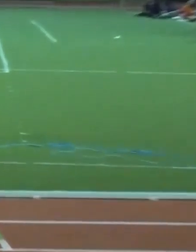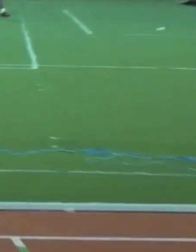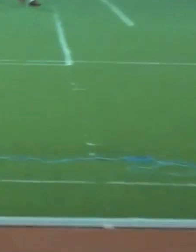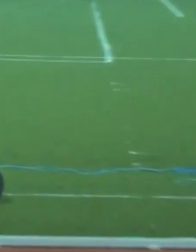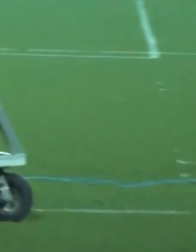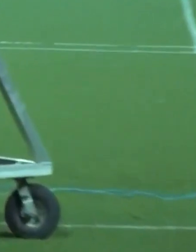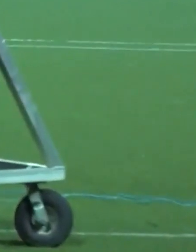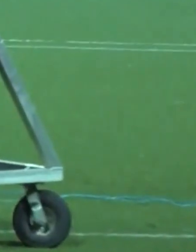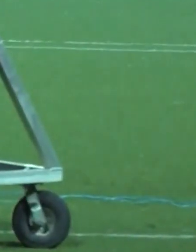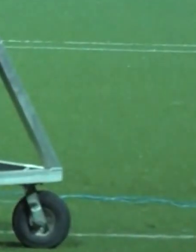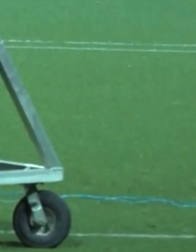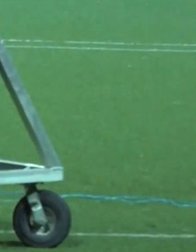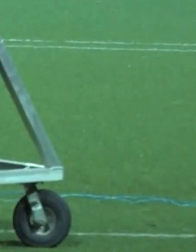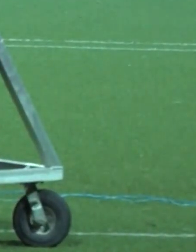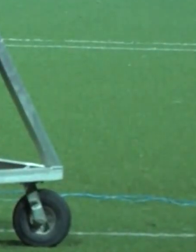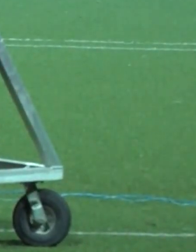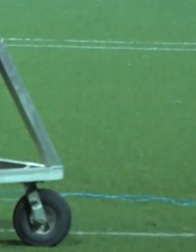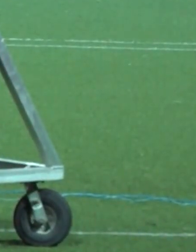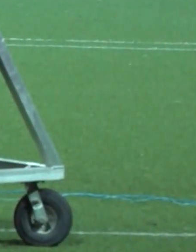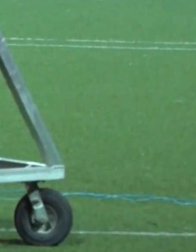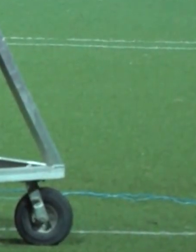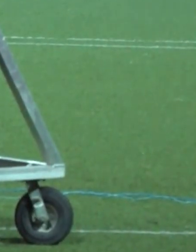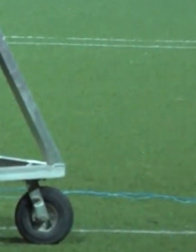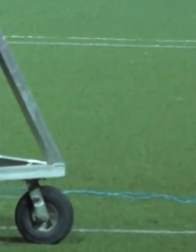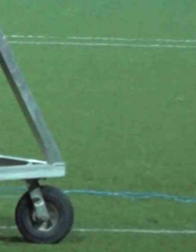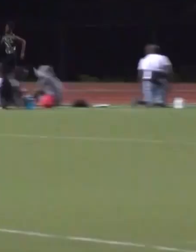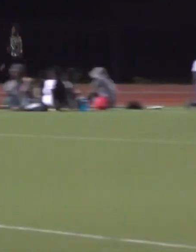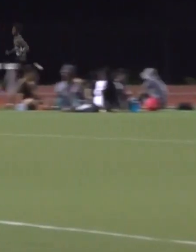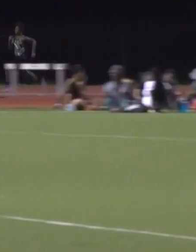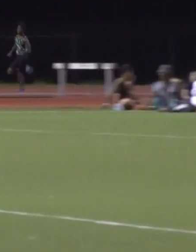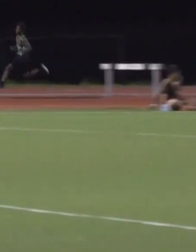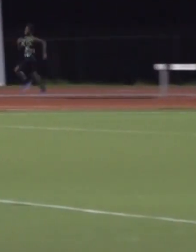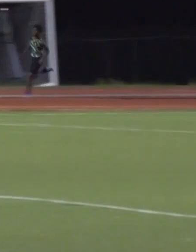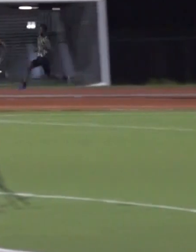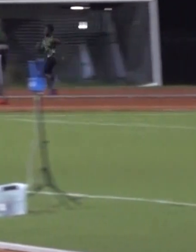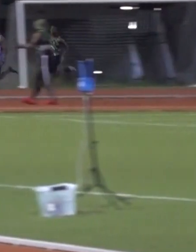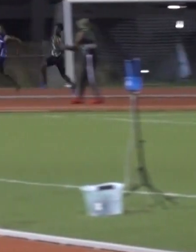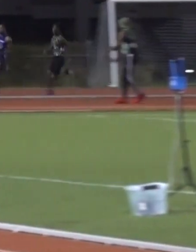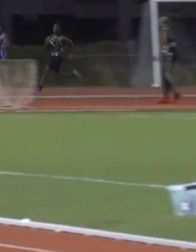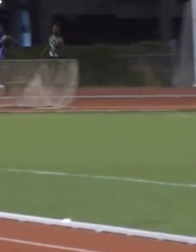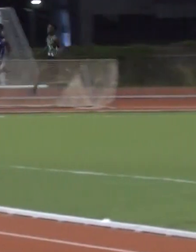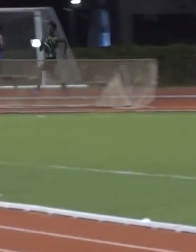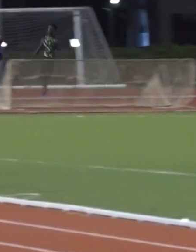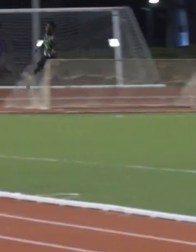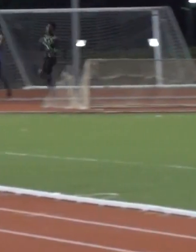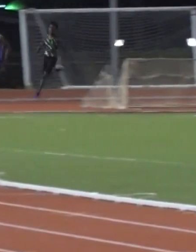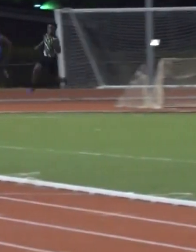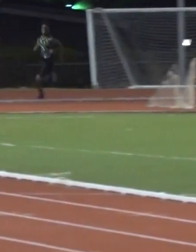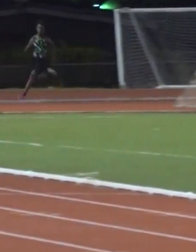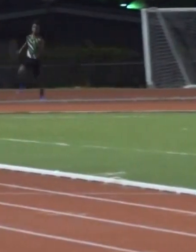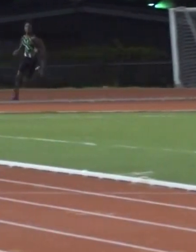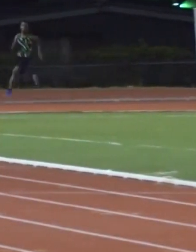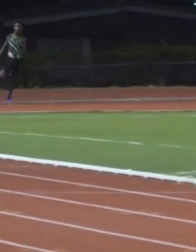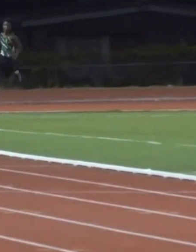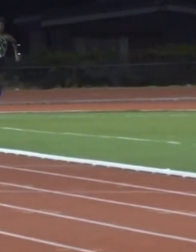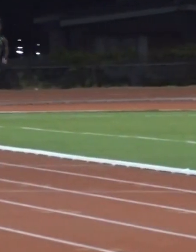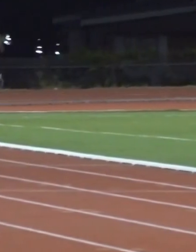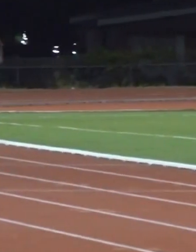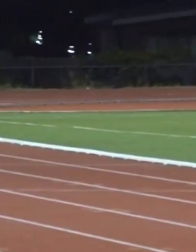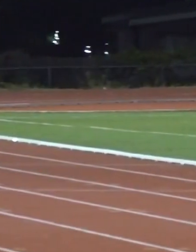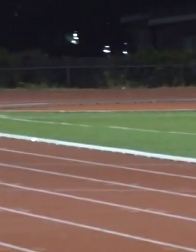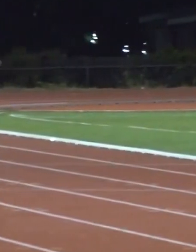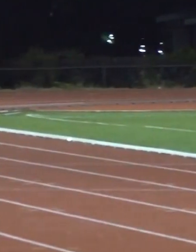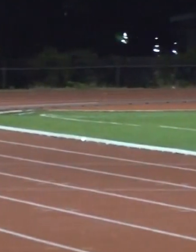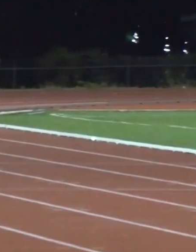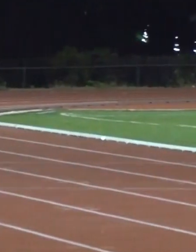26.42. A sweep of the top three for Talents Club. You could say the under 18 boys race was over before it even started. As well,